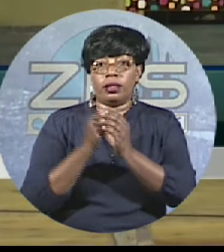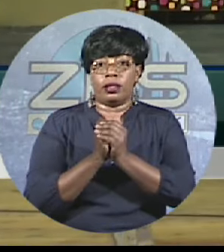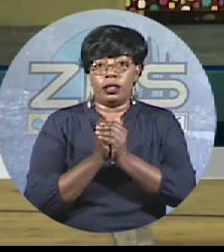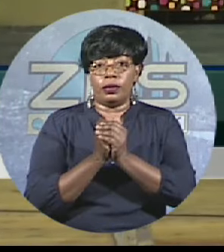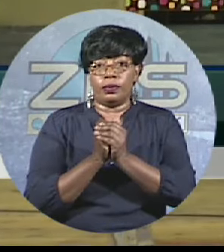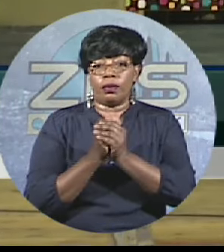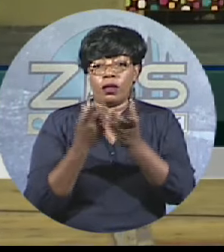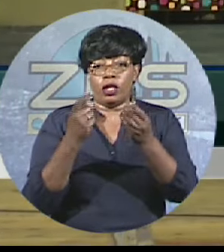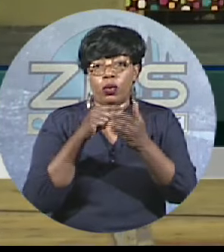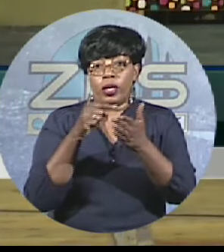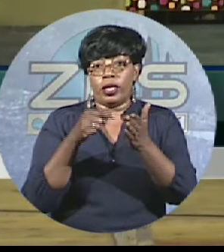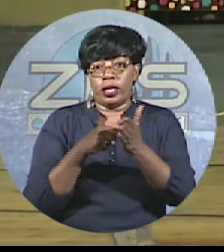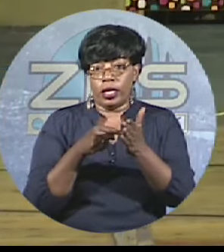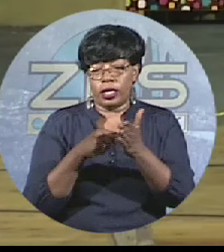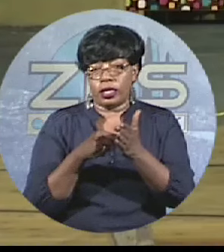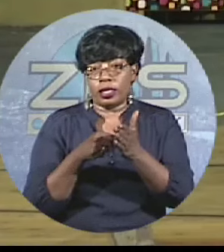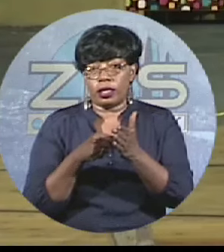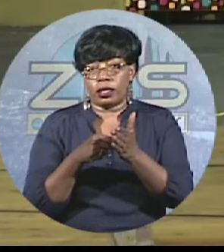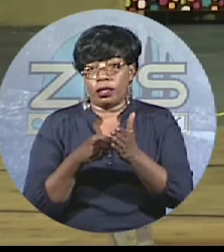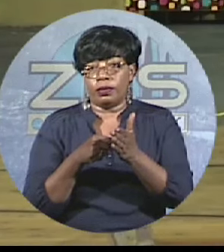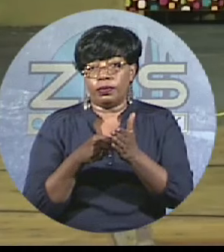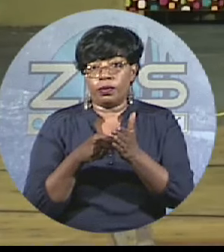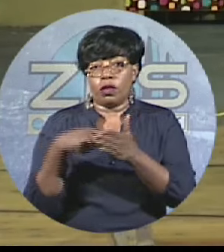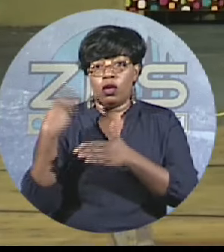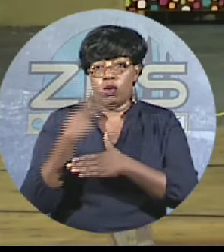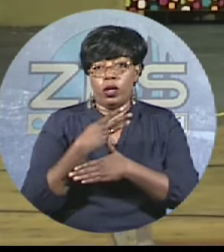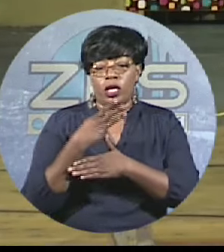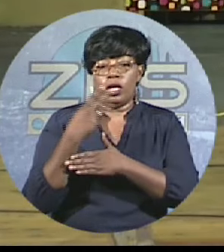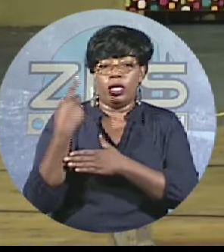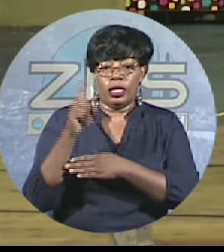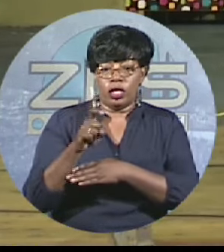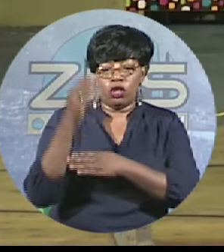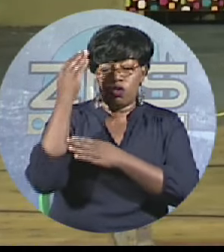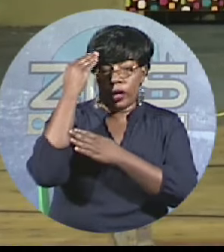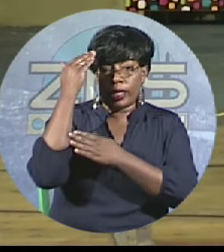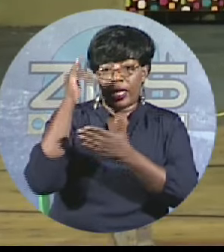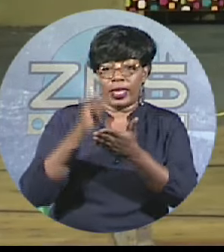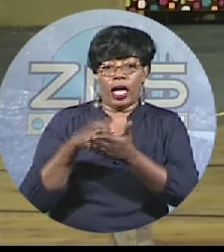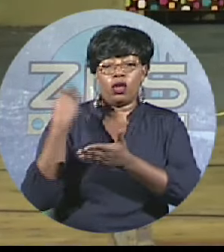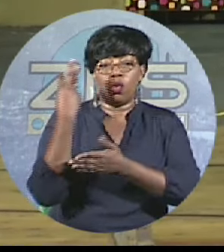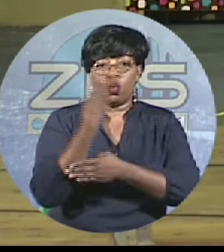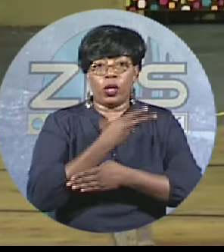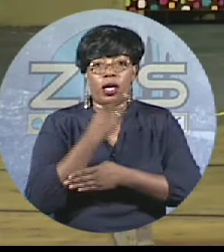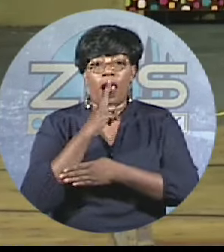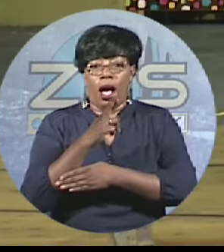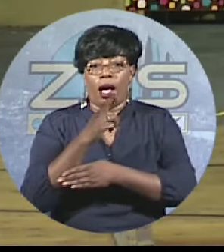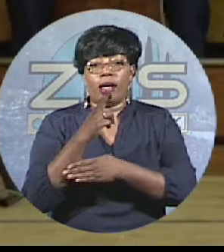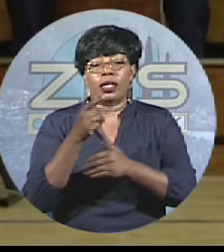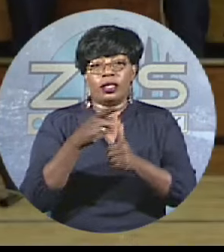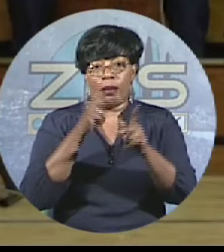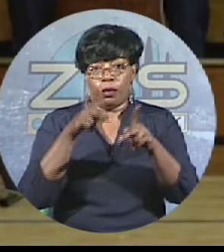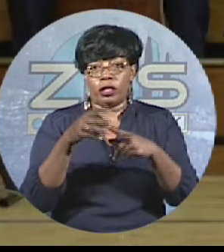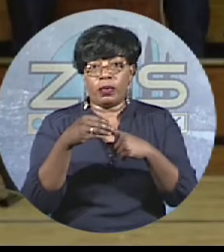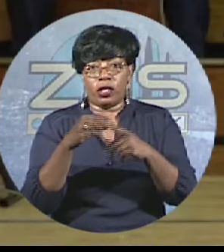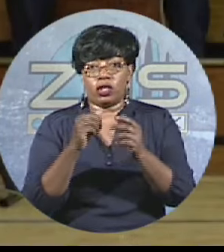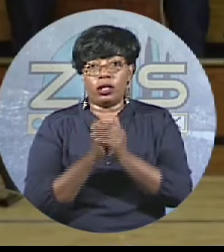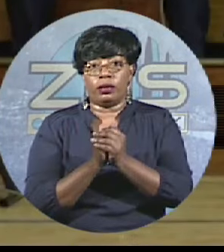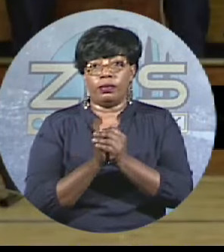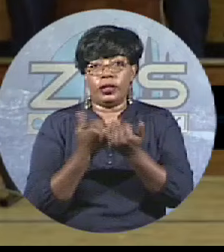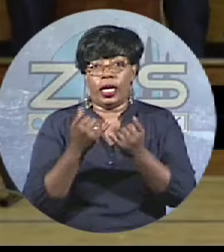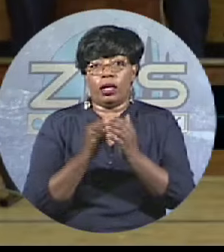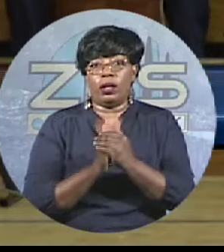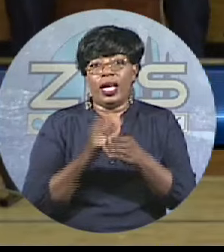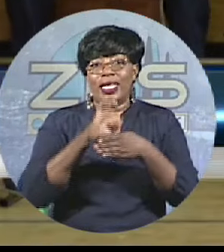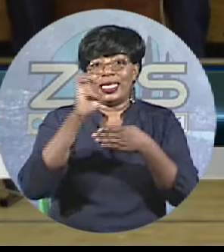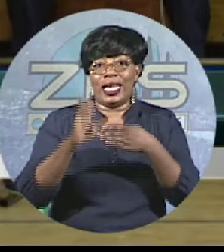by building characters. Of course, we must recognize that we all are somebody. Hopefully, at the end of the